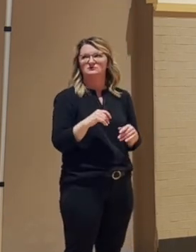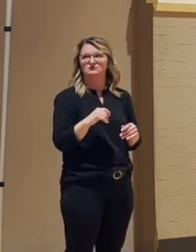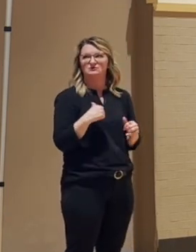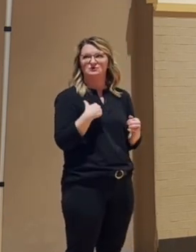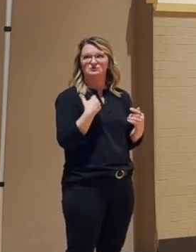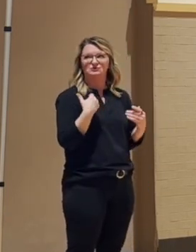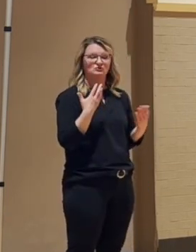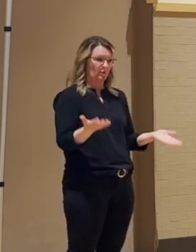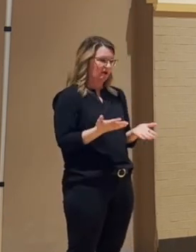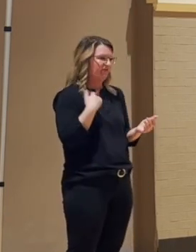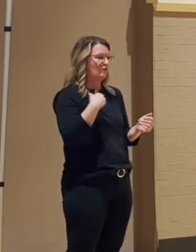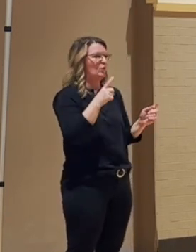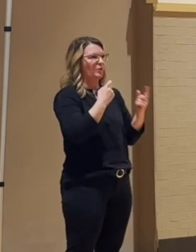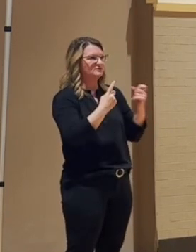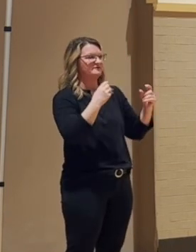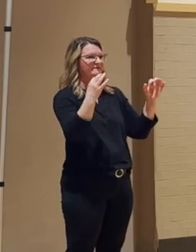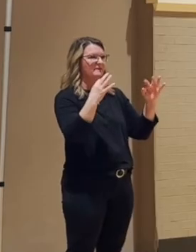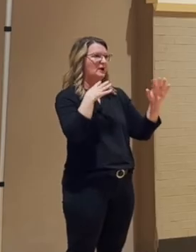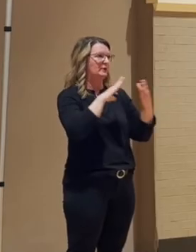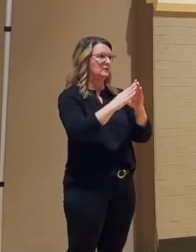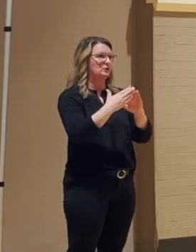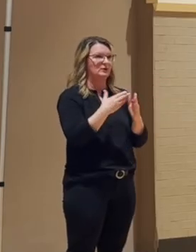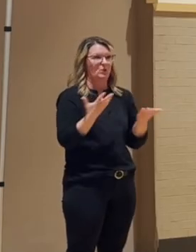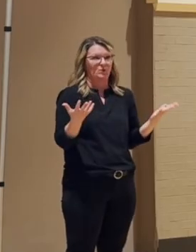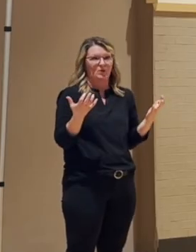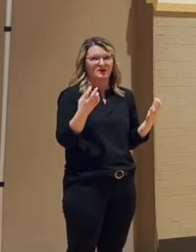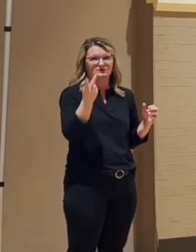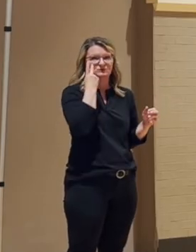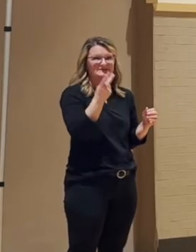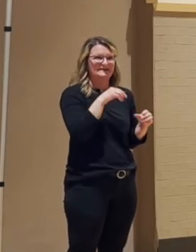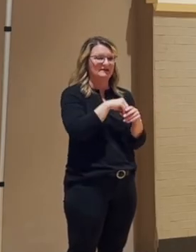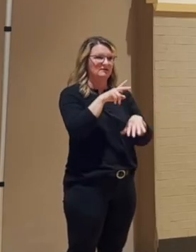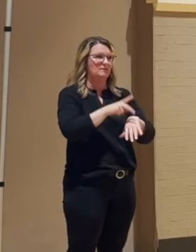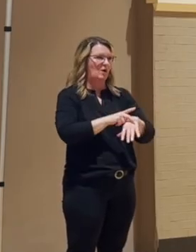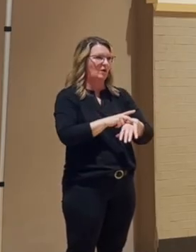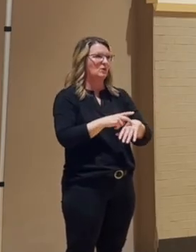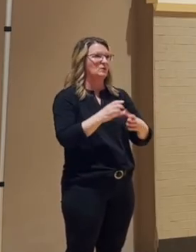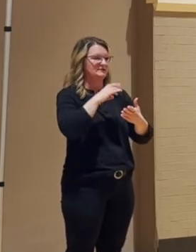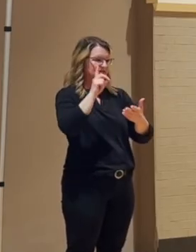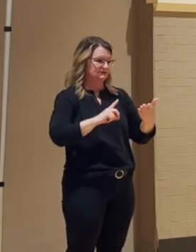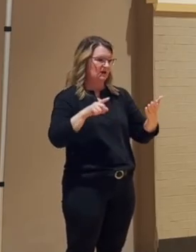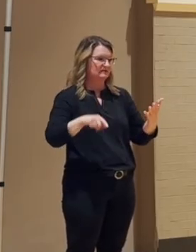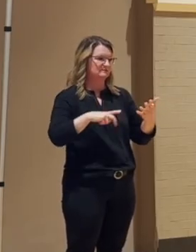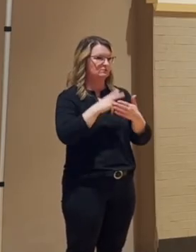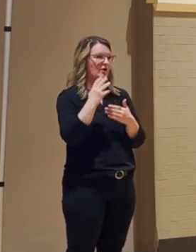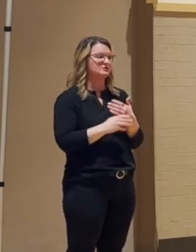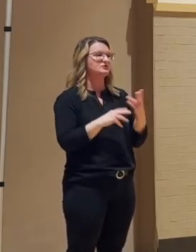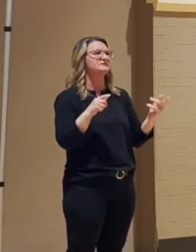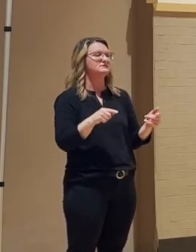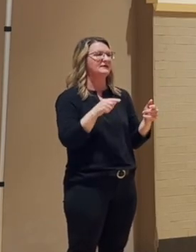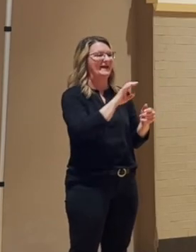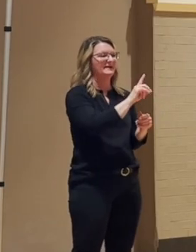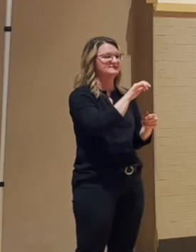requesting feedback from the community. What would you like to see in the park, so that as we design this project, the Edison Martha